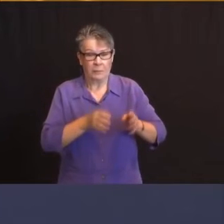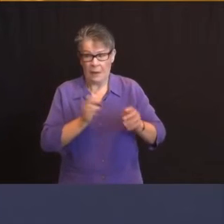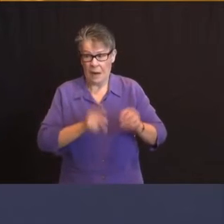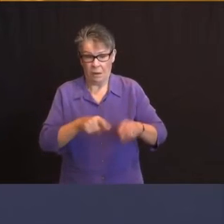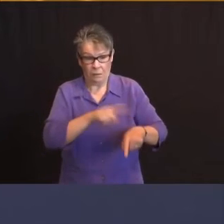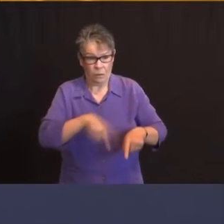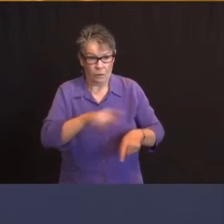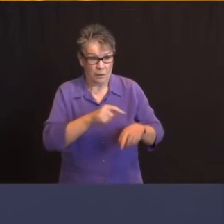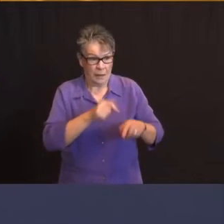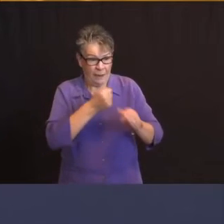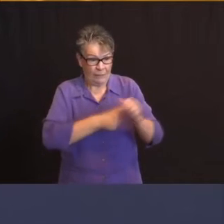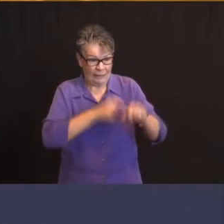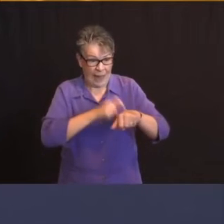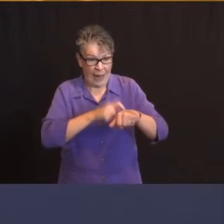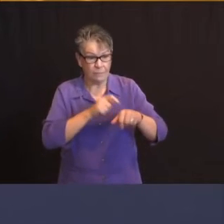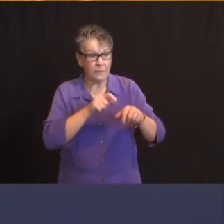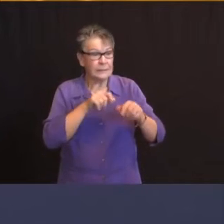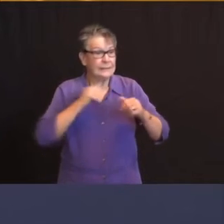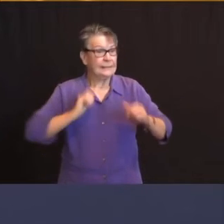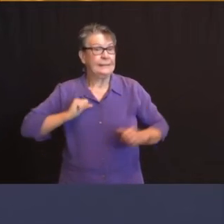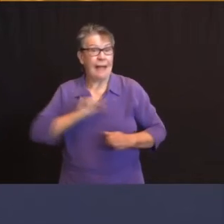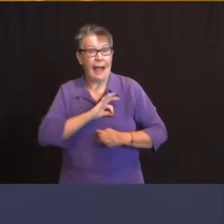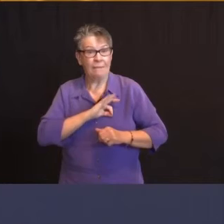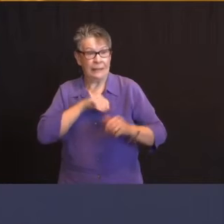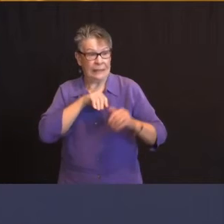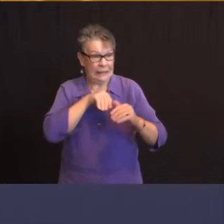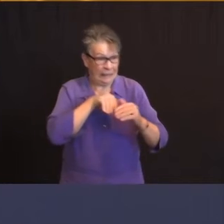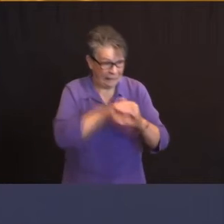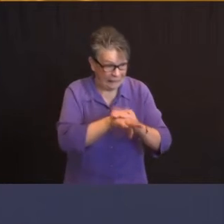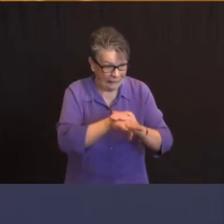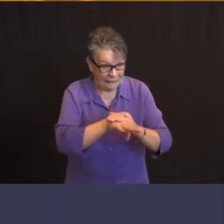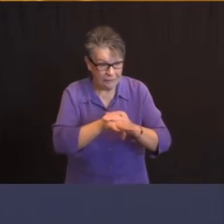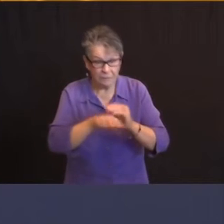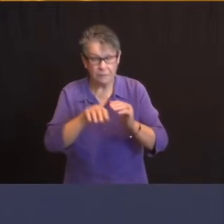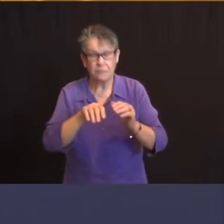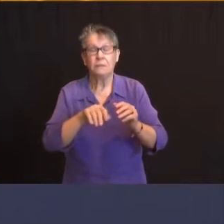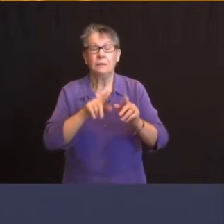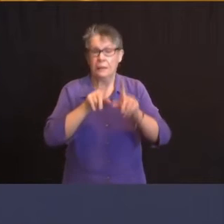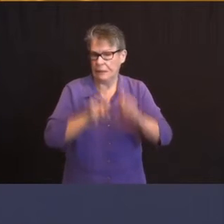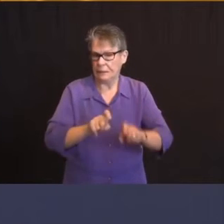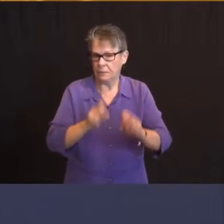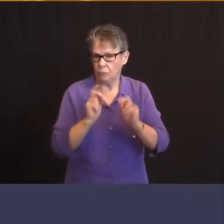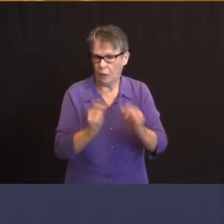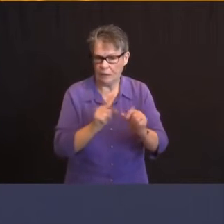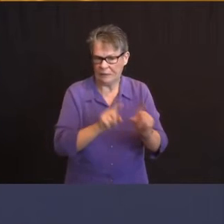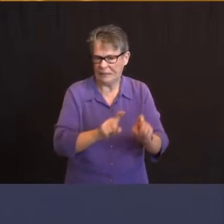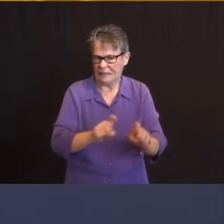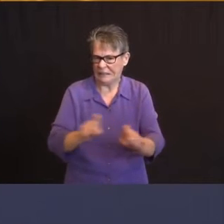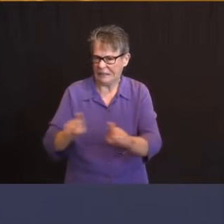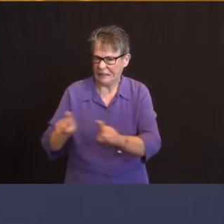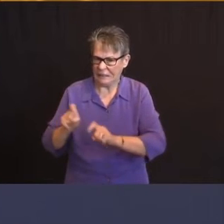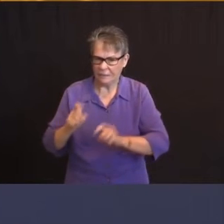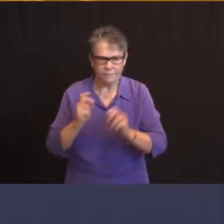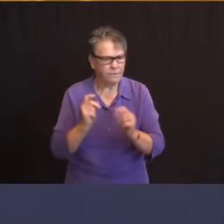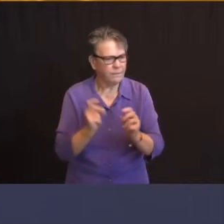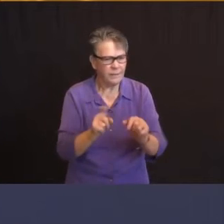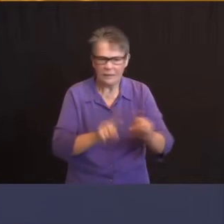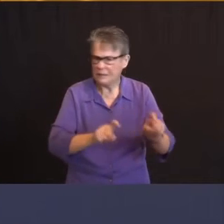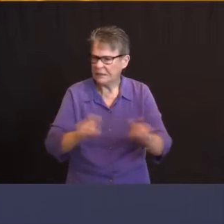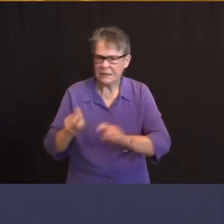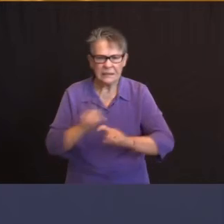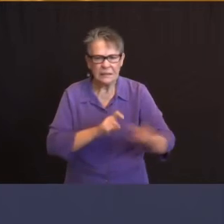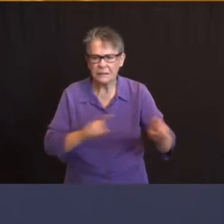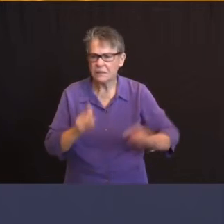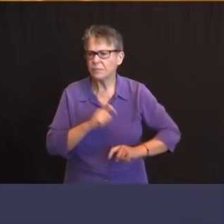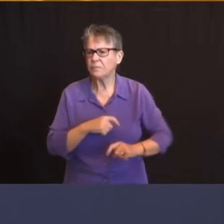6 asymptomatic positives. And so that's going to be the key, whether or not we can get you at the door, put you off into